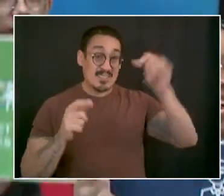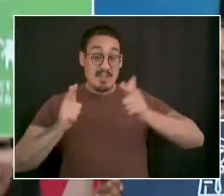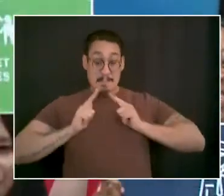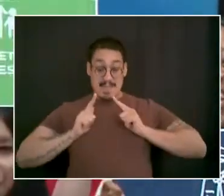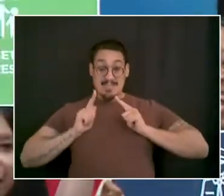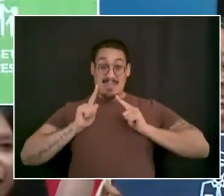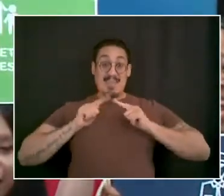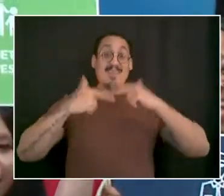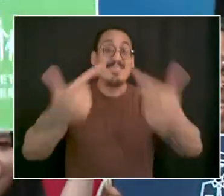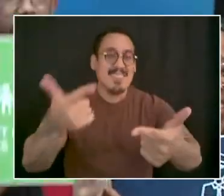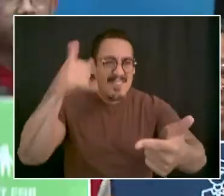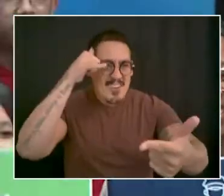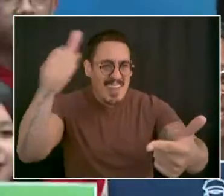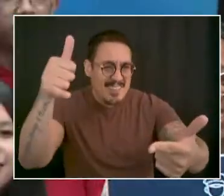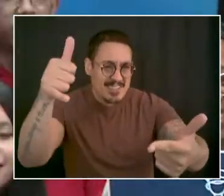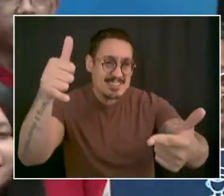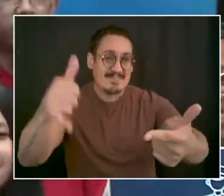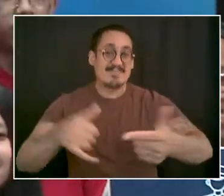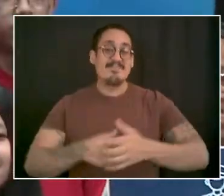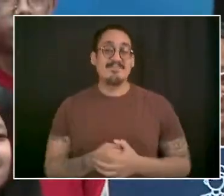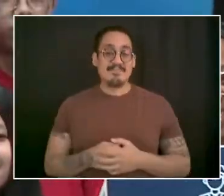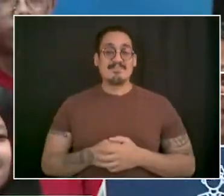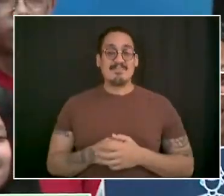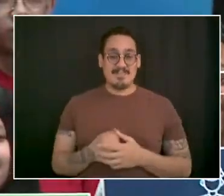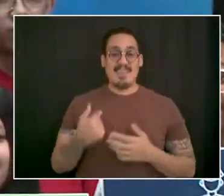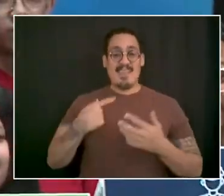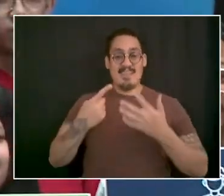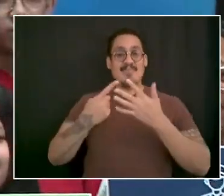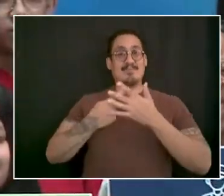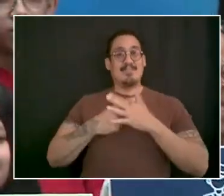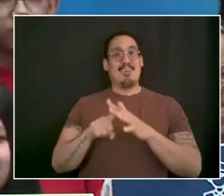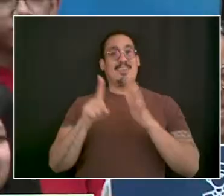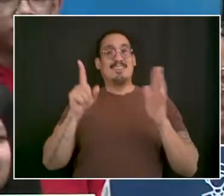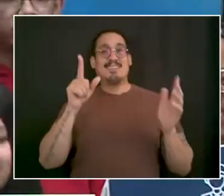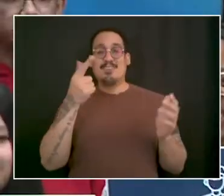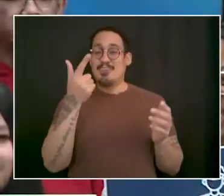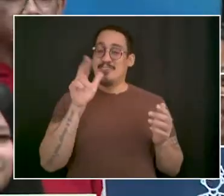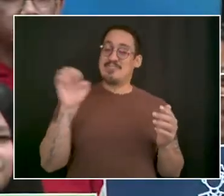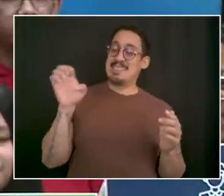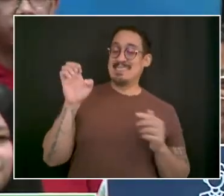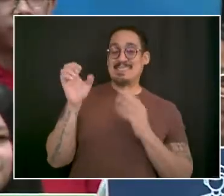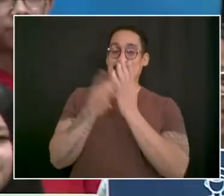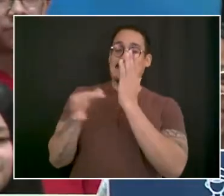Baseline. Forever. I feel like we started the Grease performance.